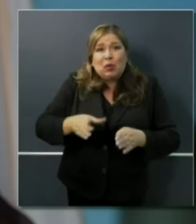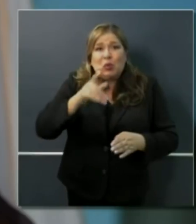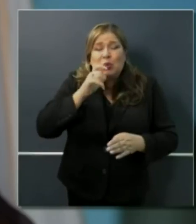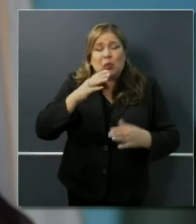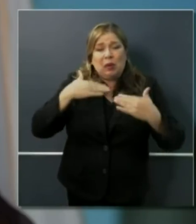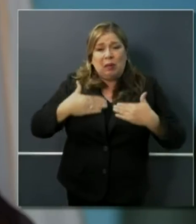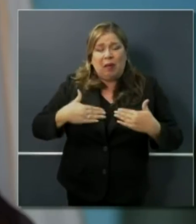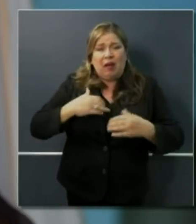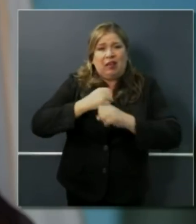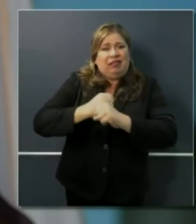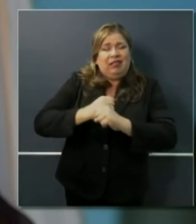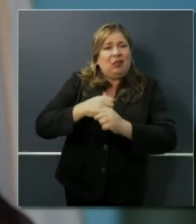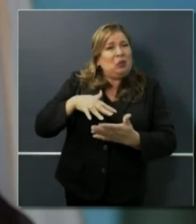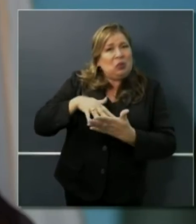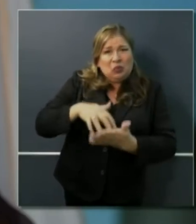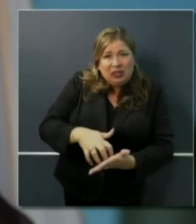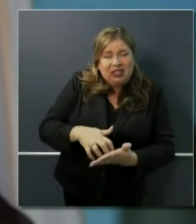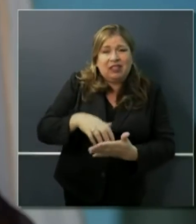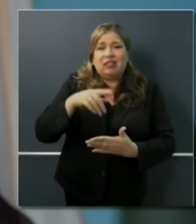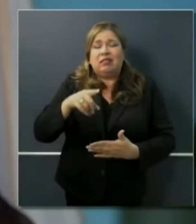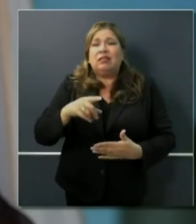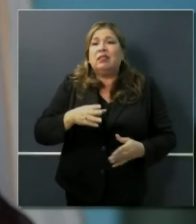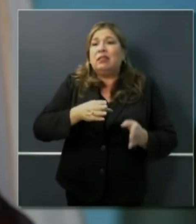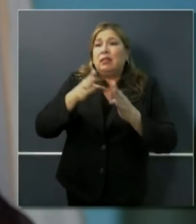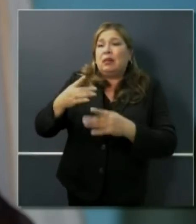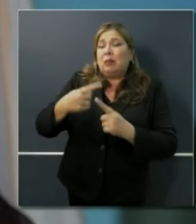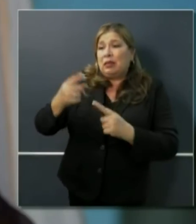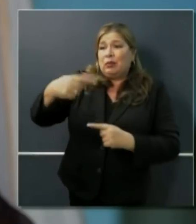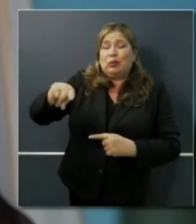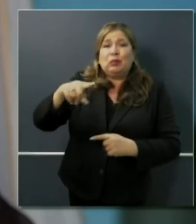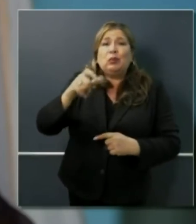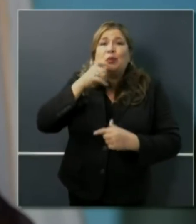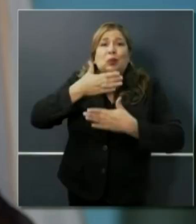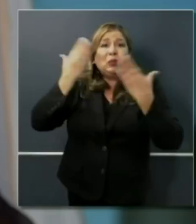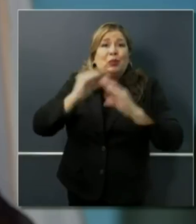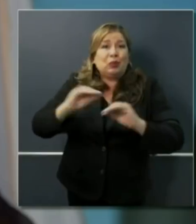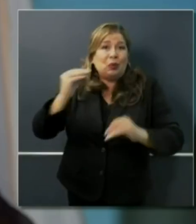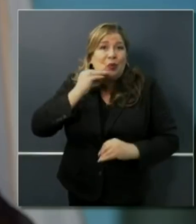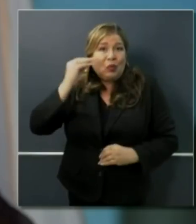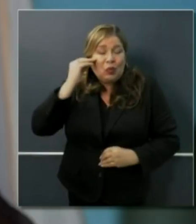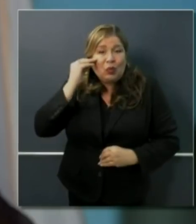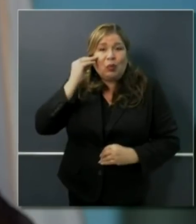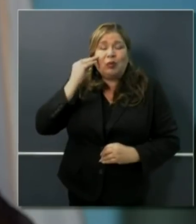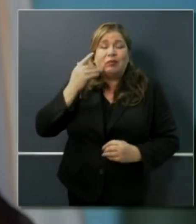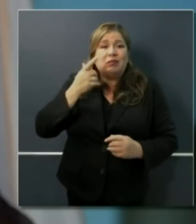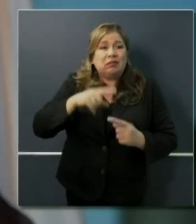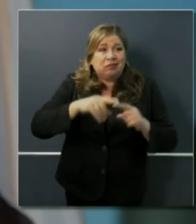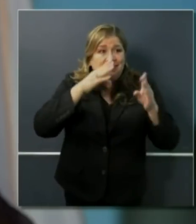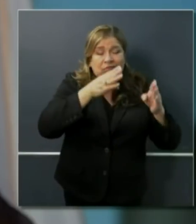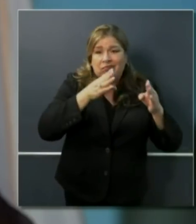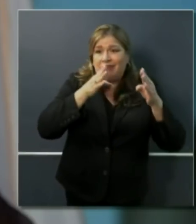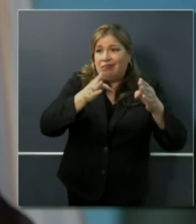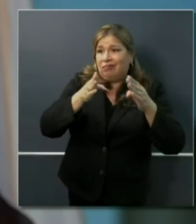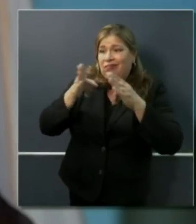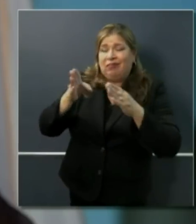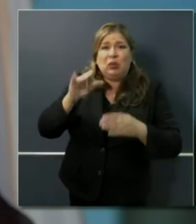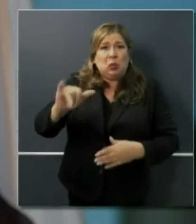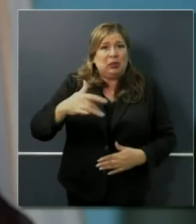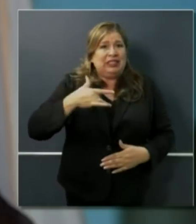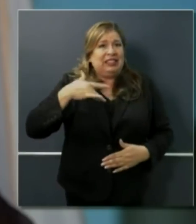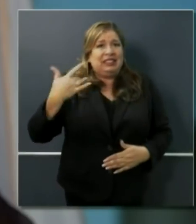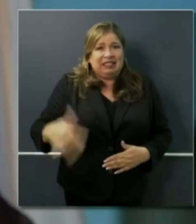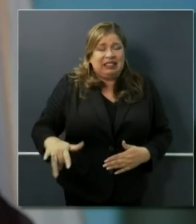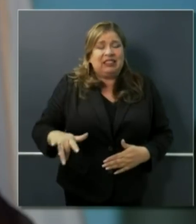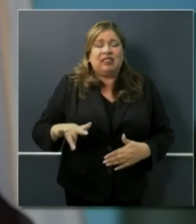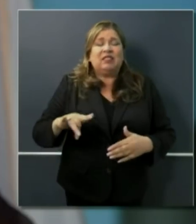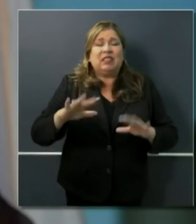strategies and interventions around addressing the needs of our homeless as examples of addressing those vulnerable